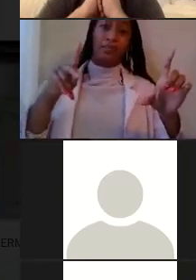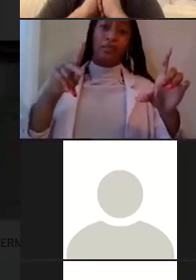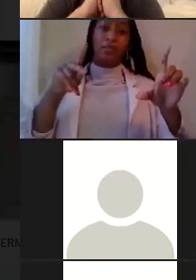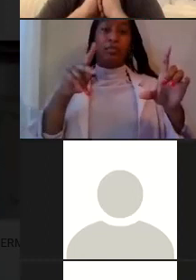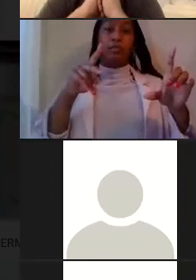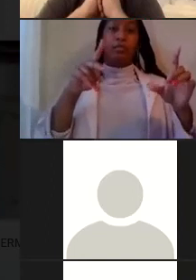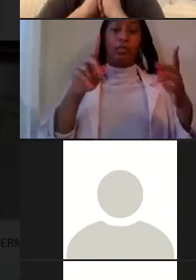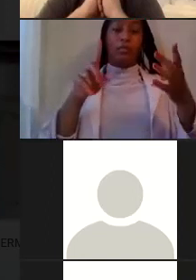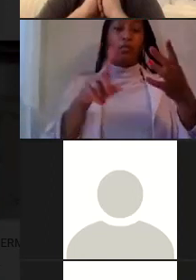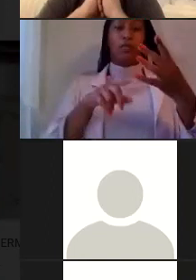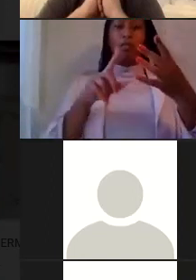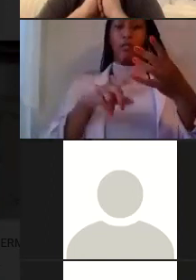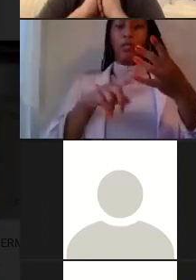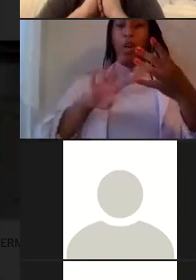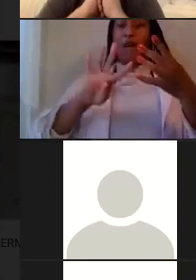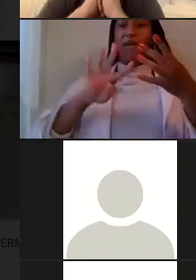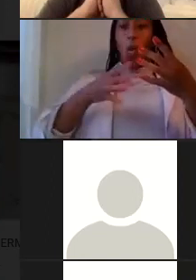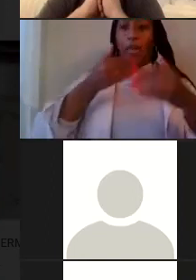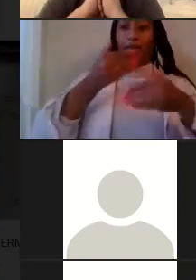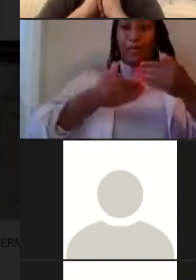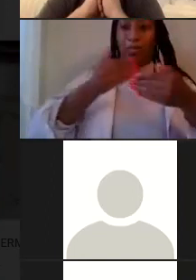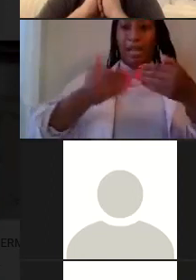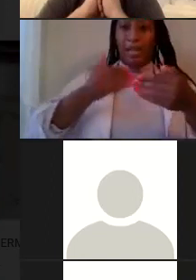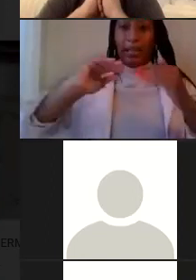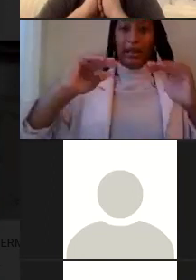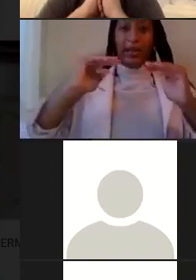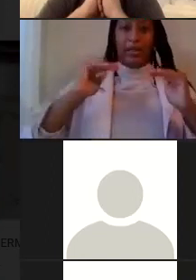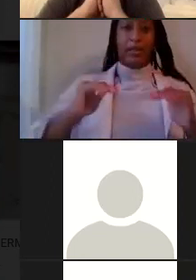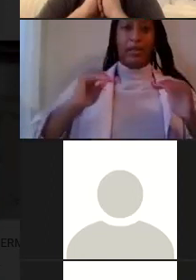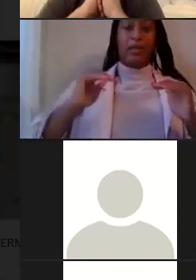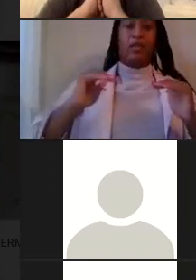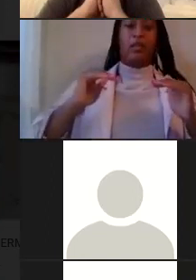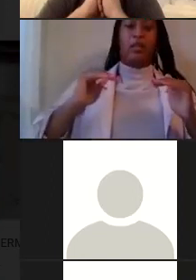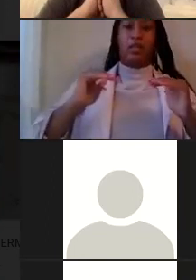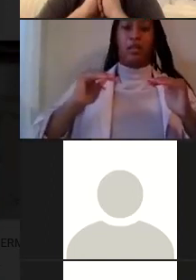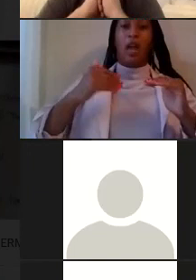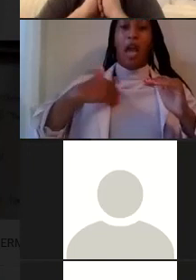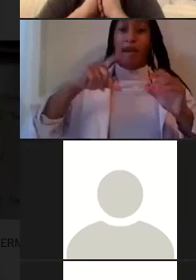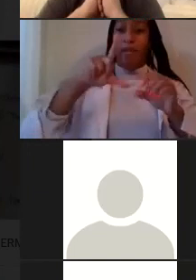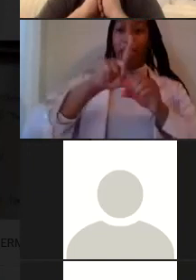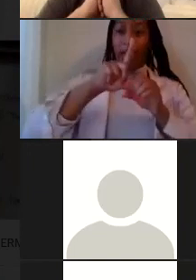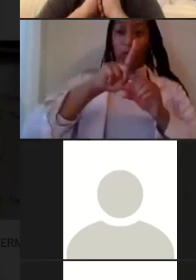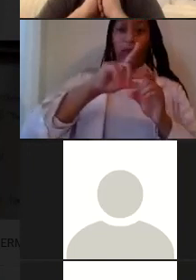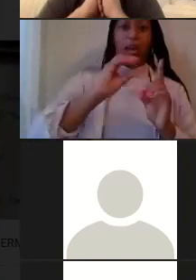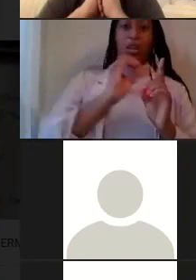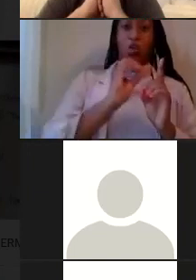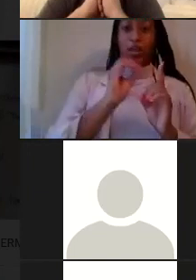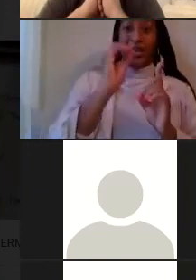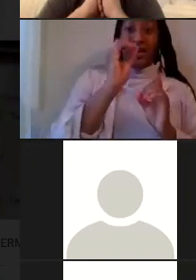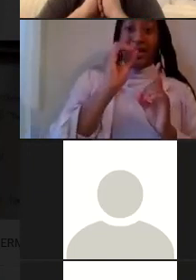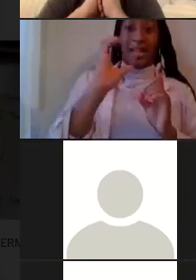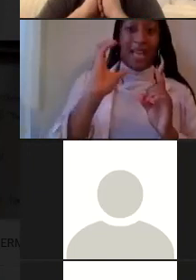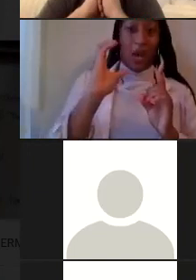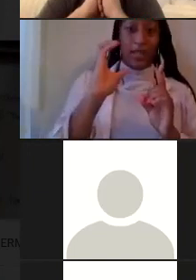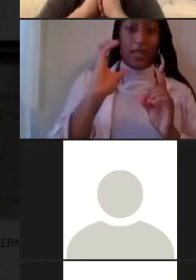My final step 4, I have a liquid that's at 0 degrees Celsius, but I